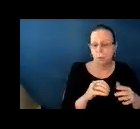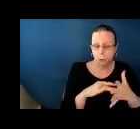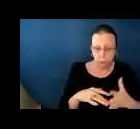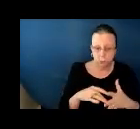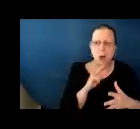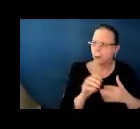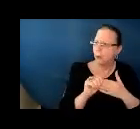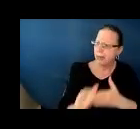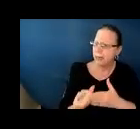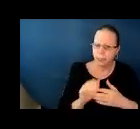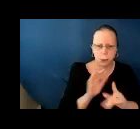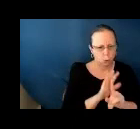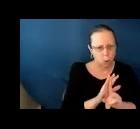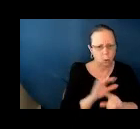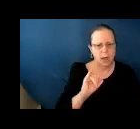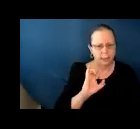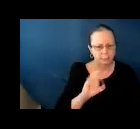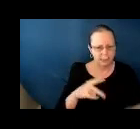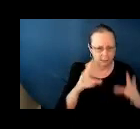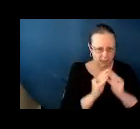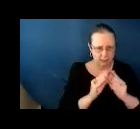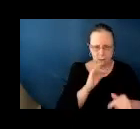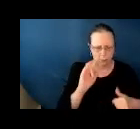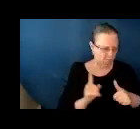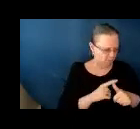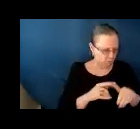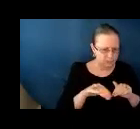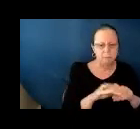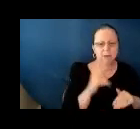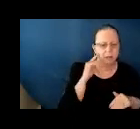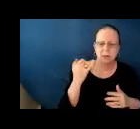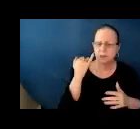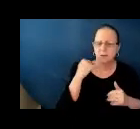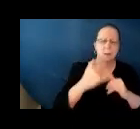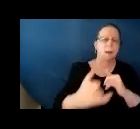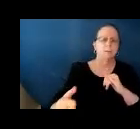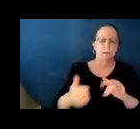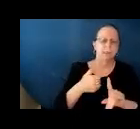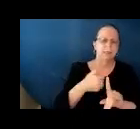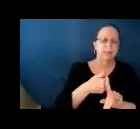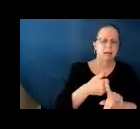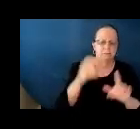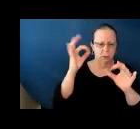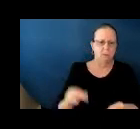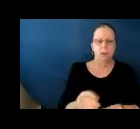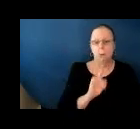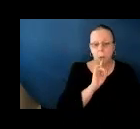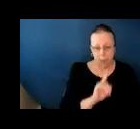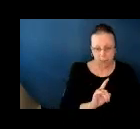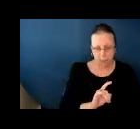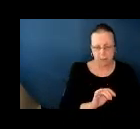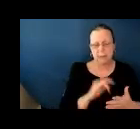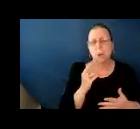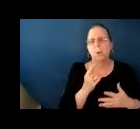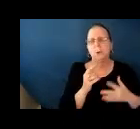Because that's really the first step. I know a lot of people think that that's like the ultimate in self-determination. The reality is that's just the beginning,